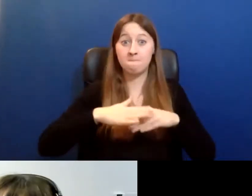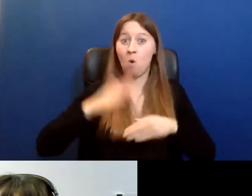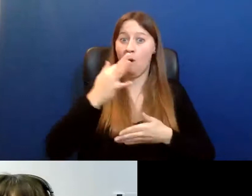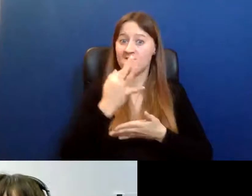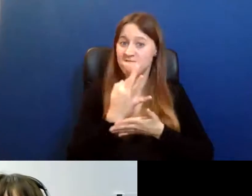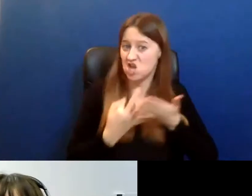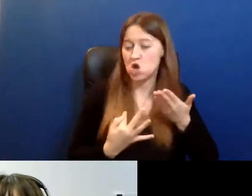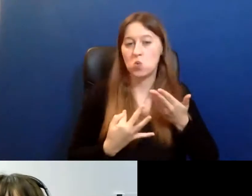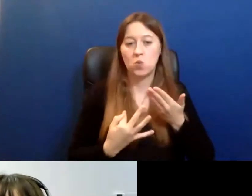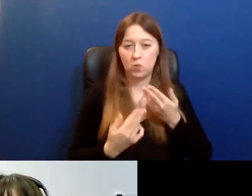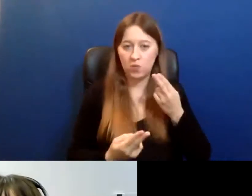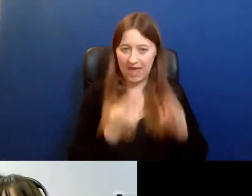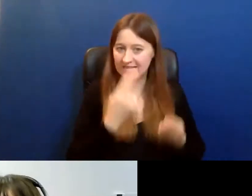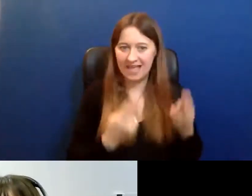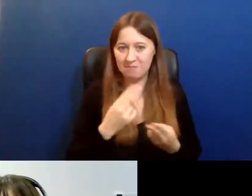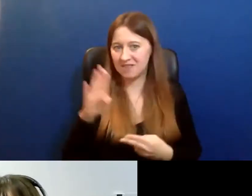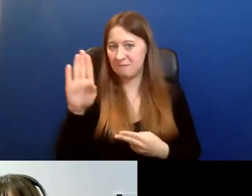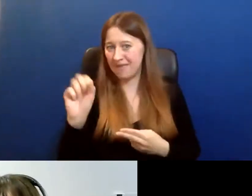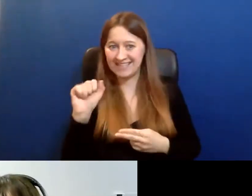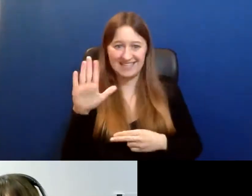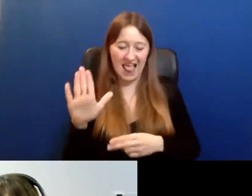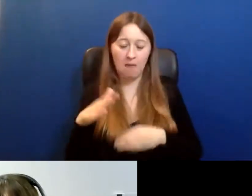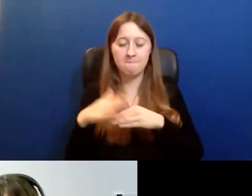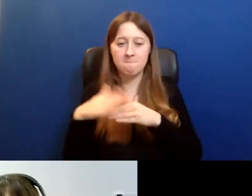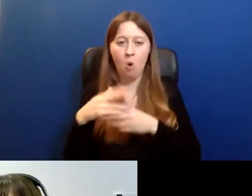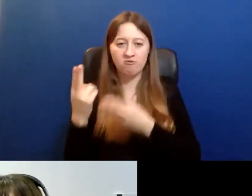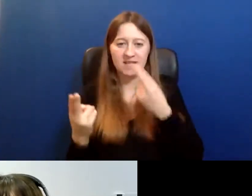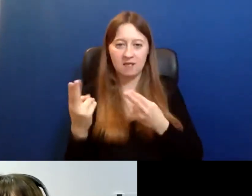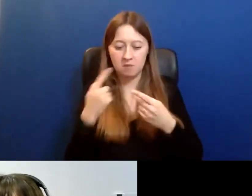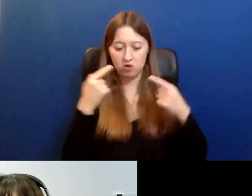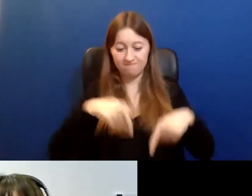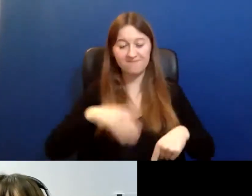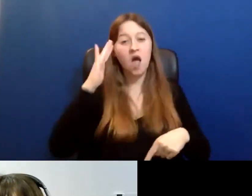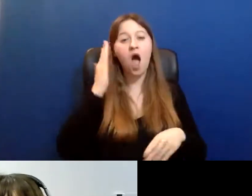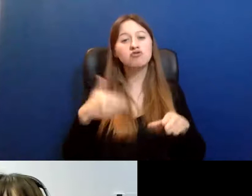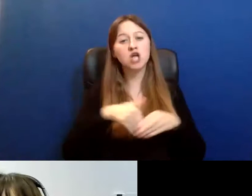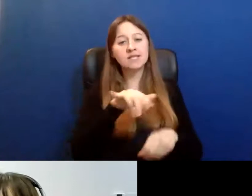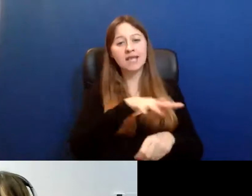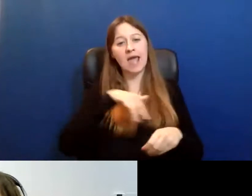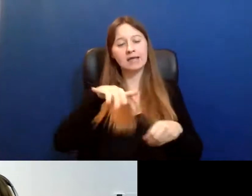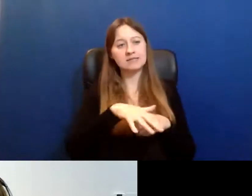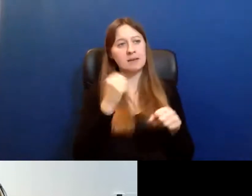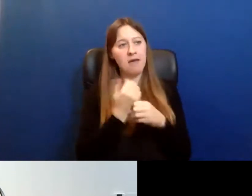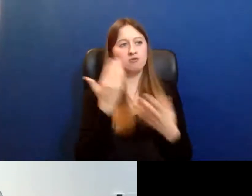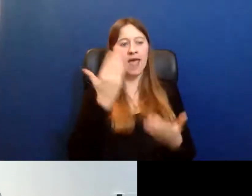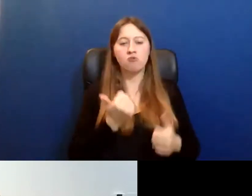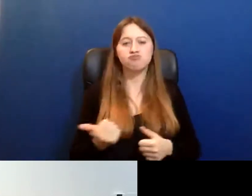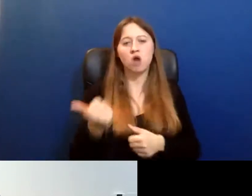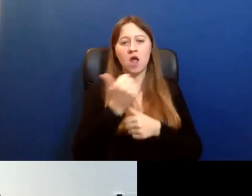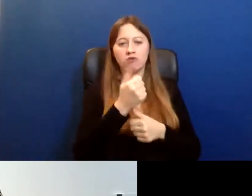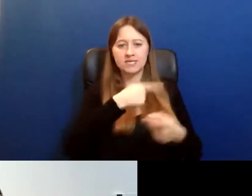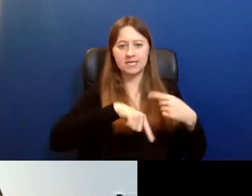very few there. And I suppose, what would you say to us in the Irish context in terms of prioritising